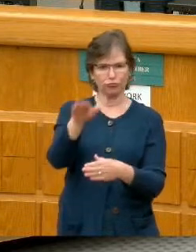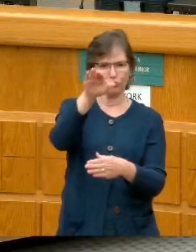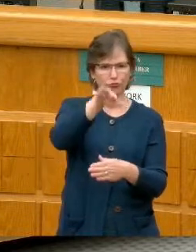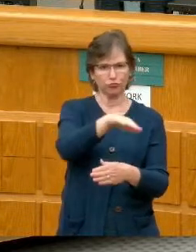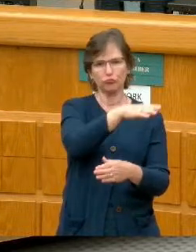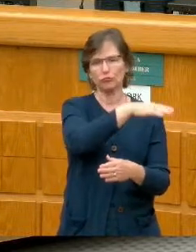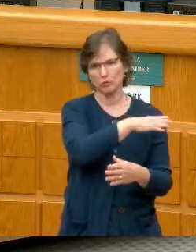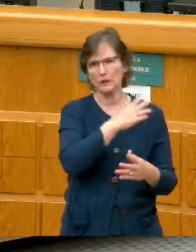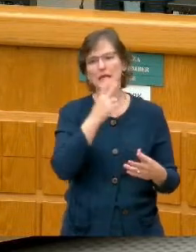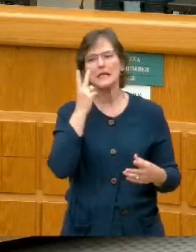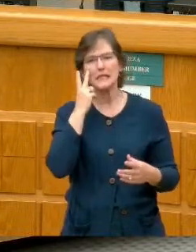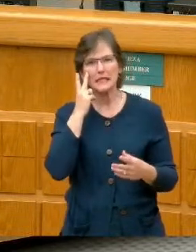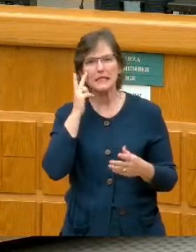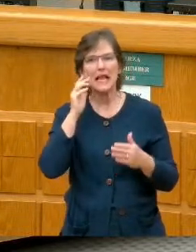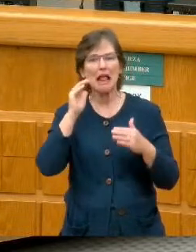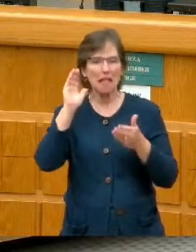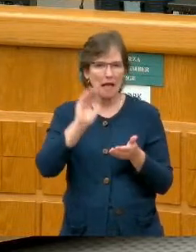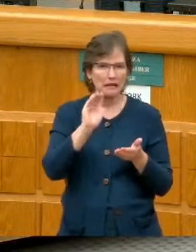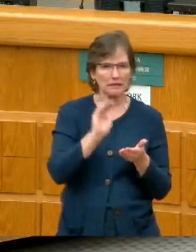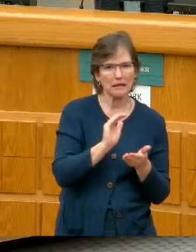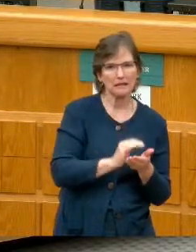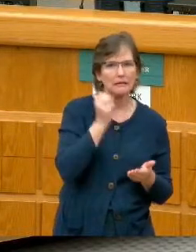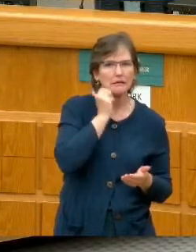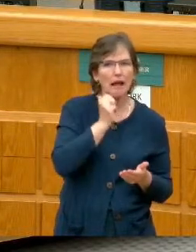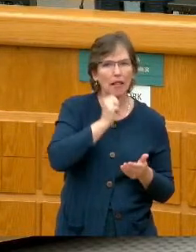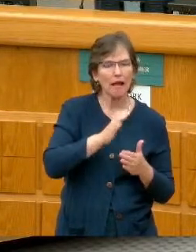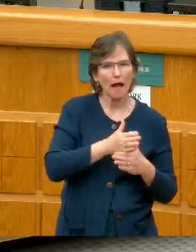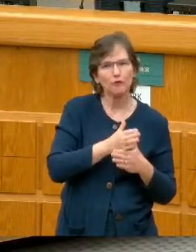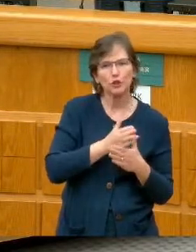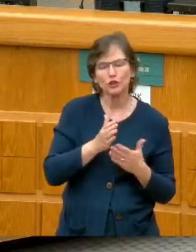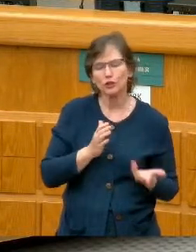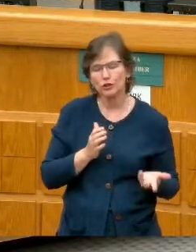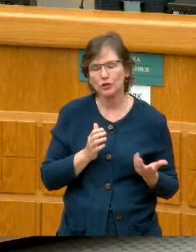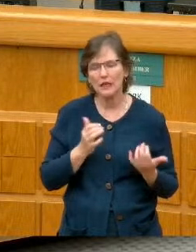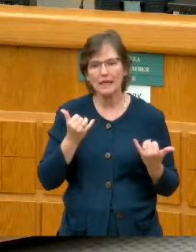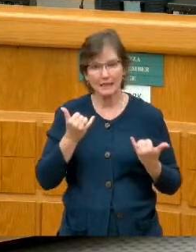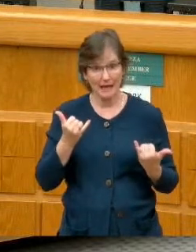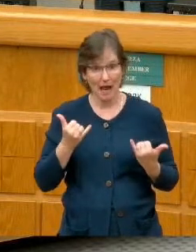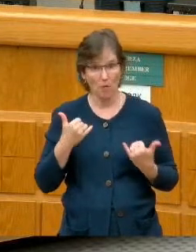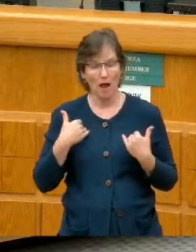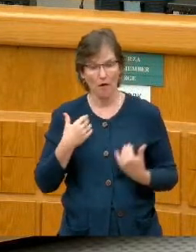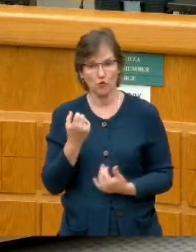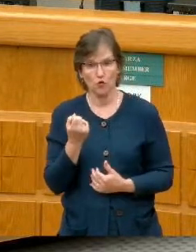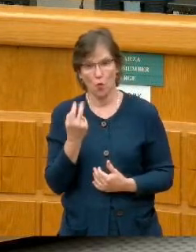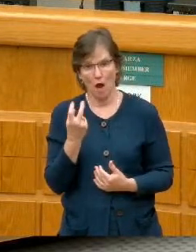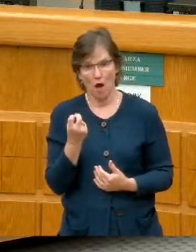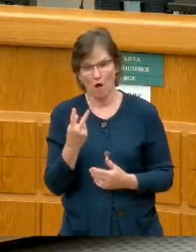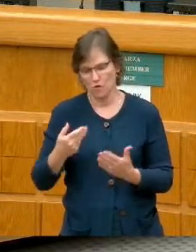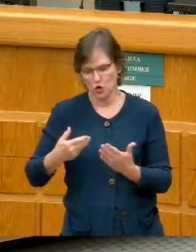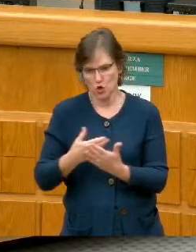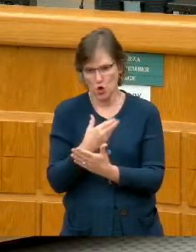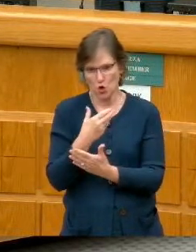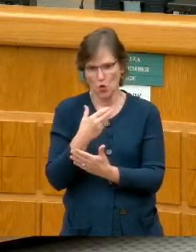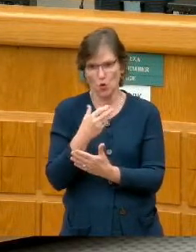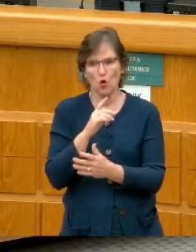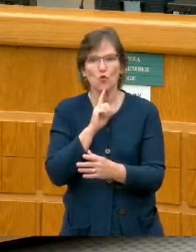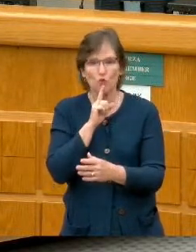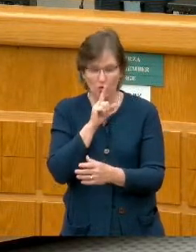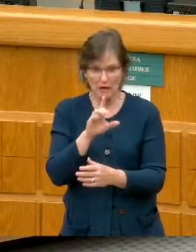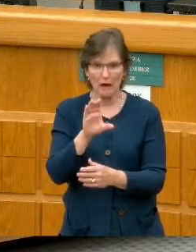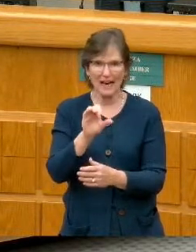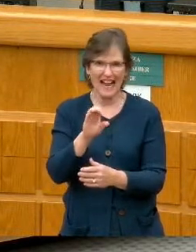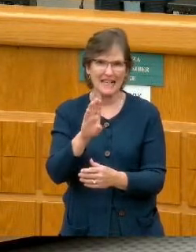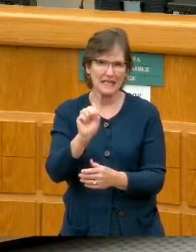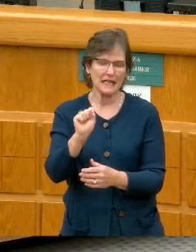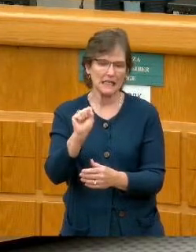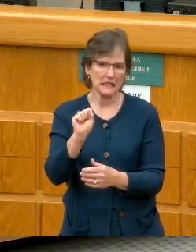days for new cases. For today, we have 12 new cases in the Coastal Bend area. These are all real cases, new cases